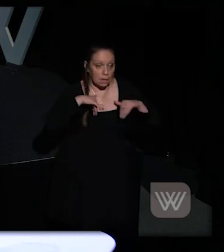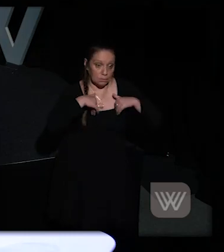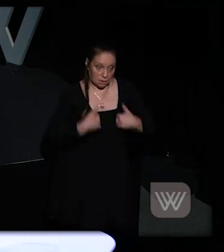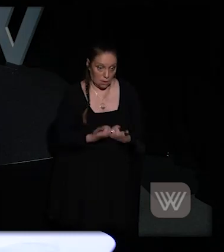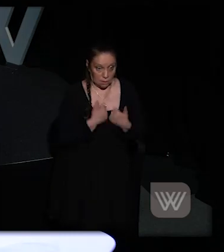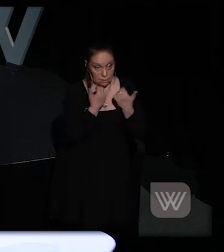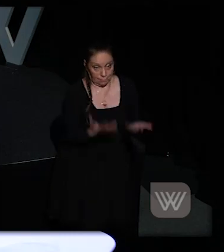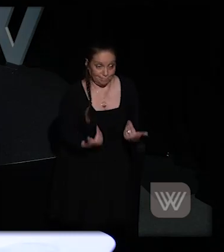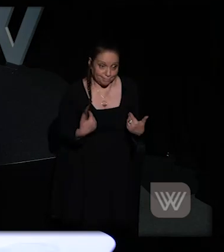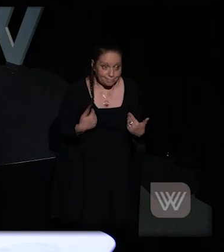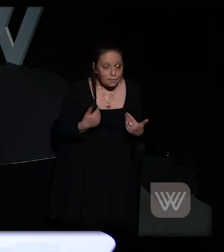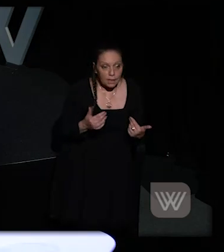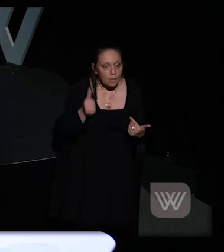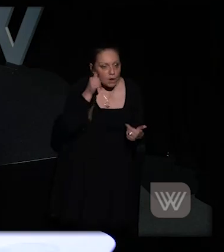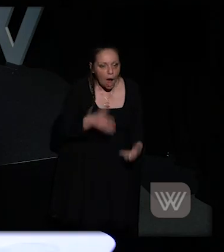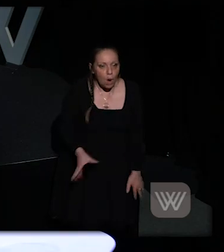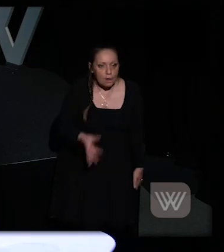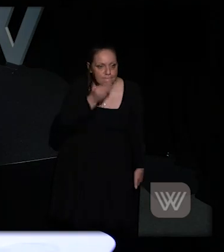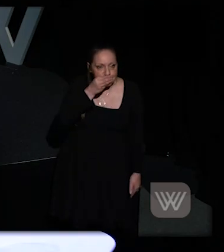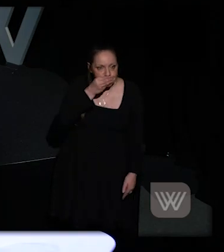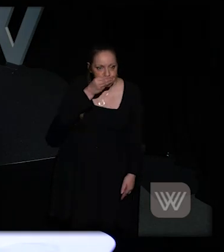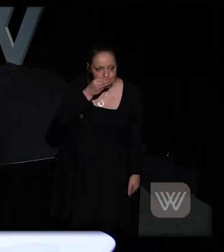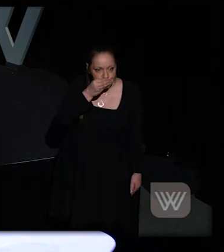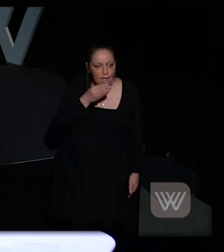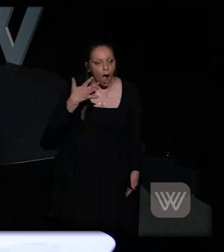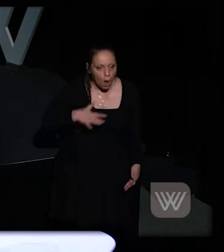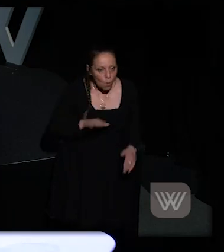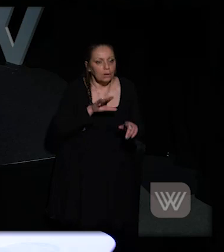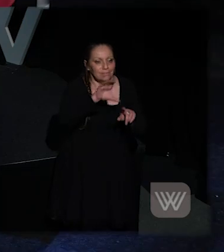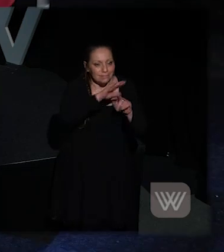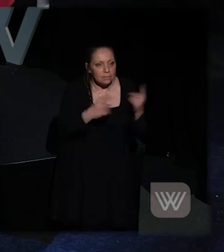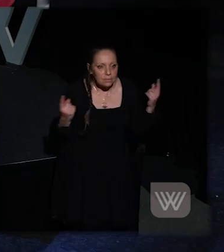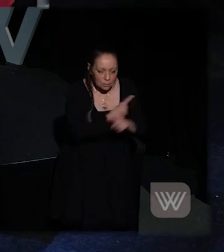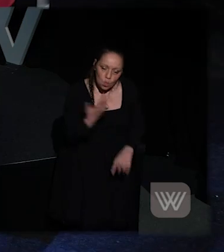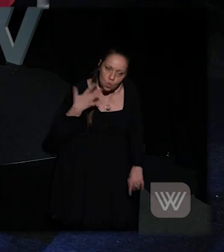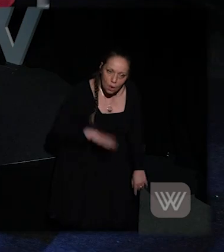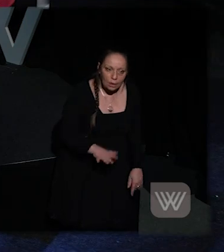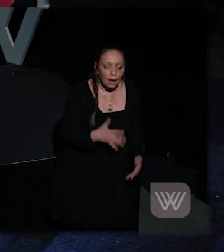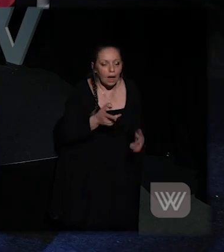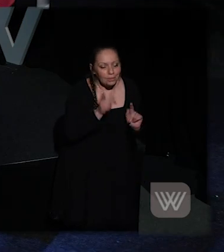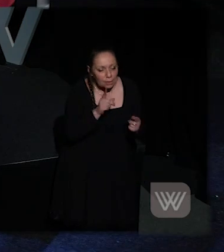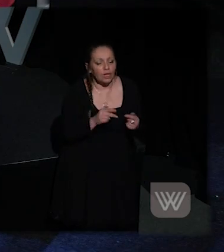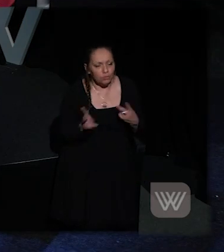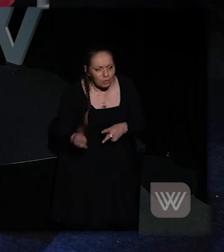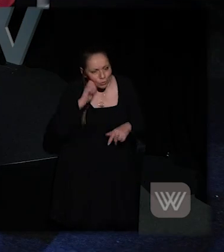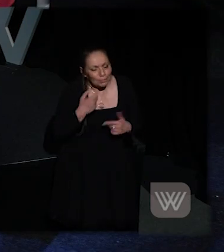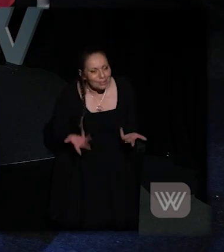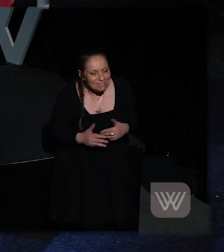tired, but I'm not going to shut up until something changes, basically. I'll probably have a few rests in between,